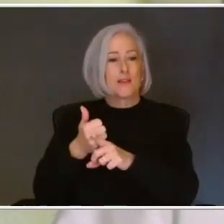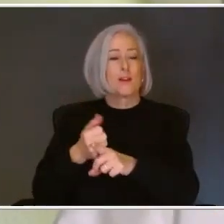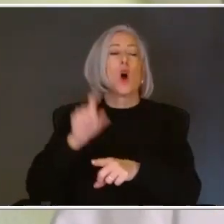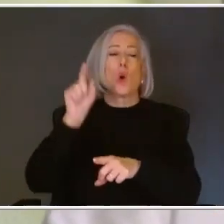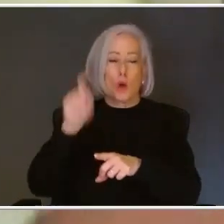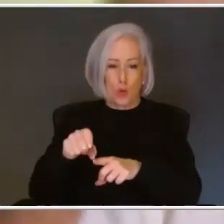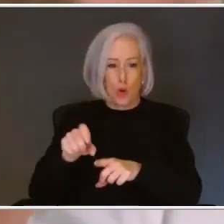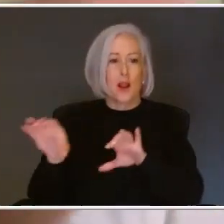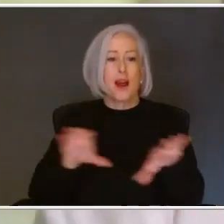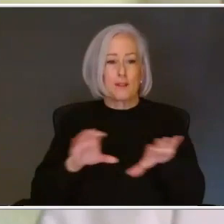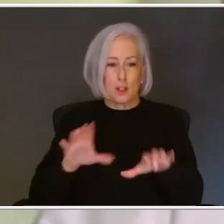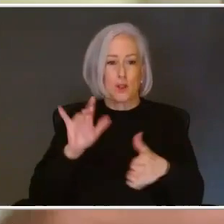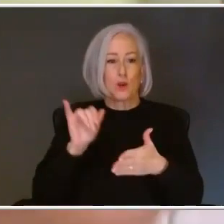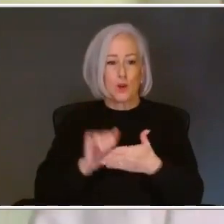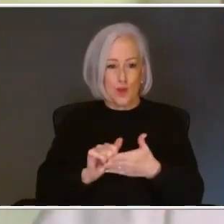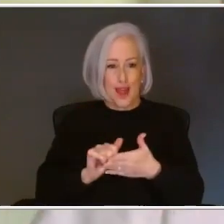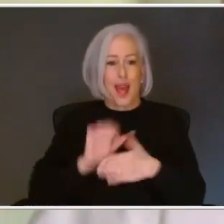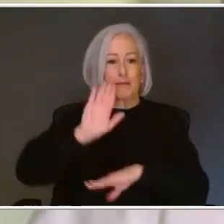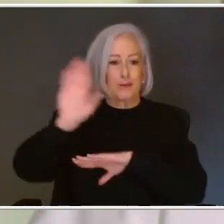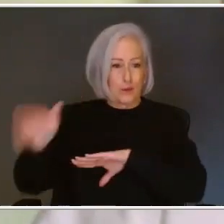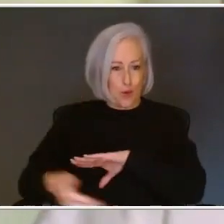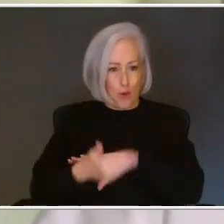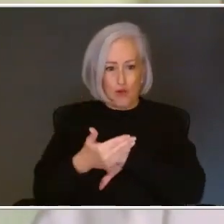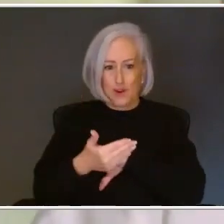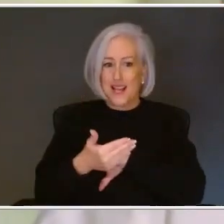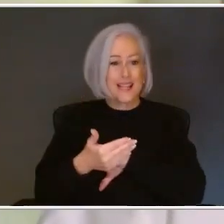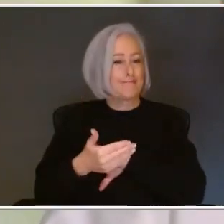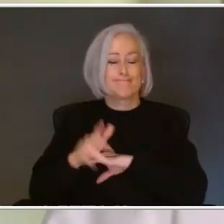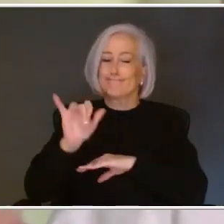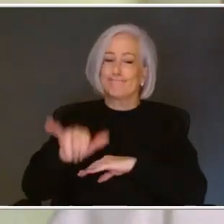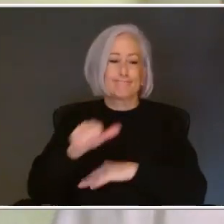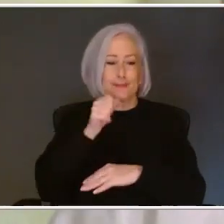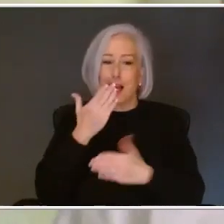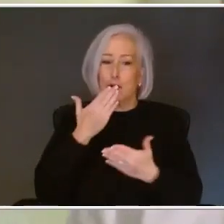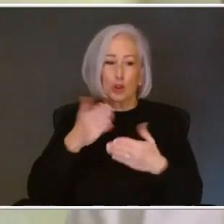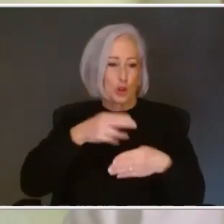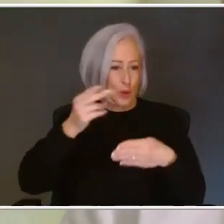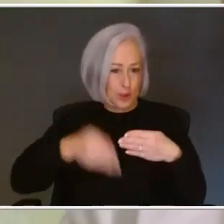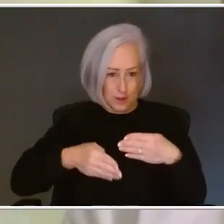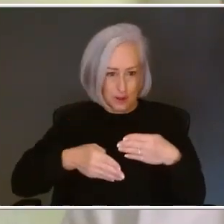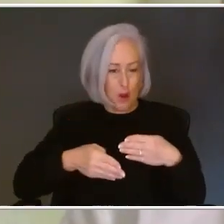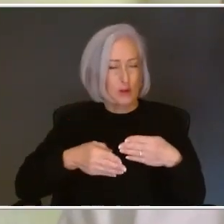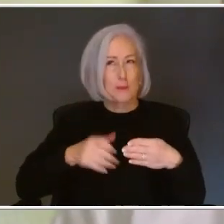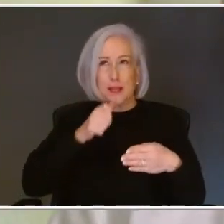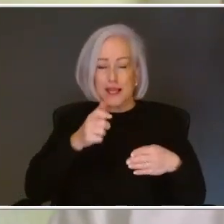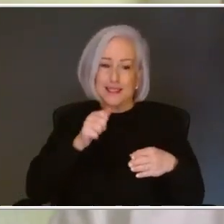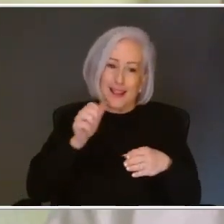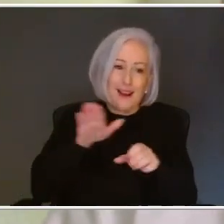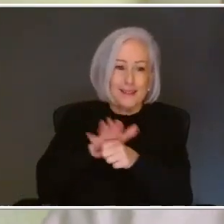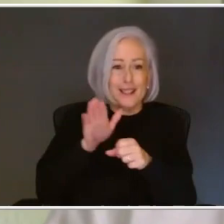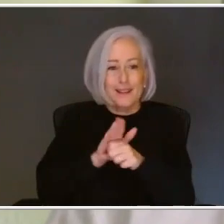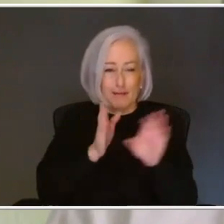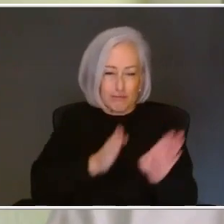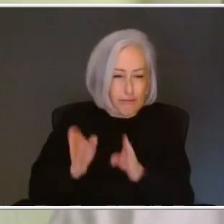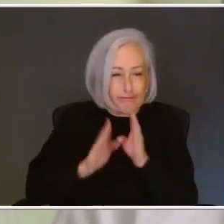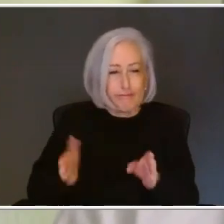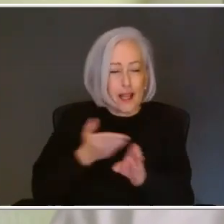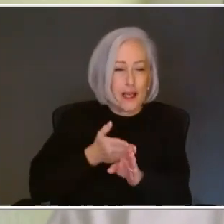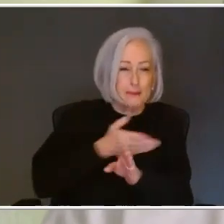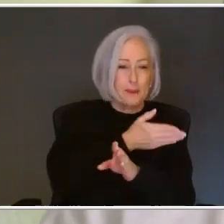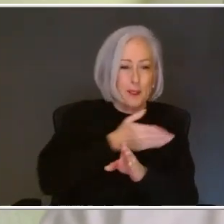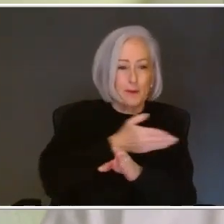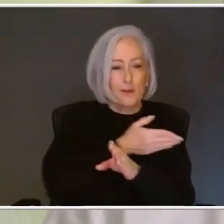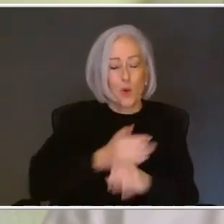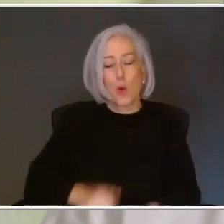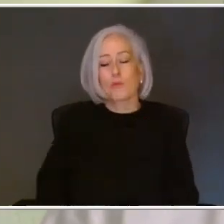turned out as well because the forethought and the planning would not have been able to be in place. So his ability to be calm in a